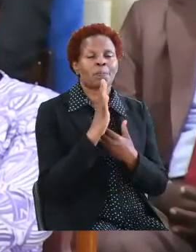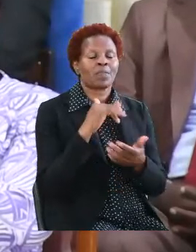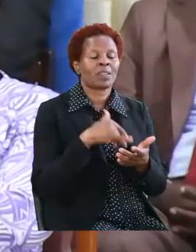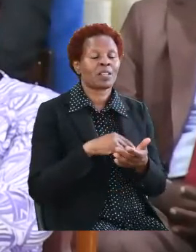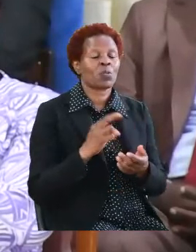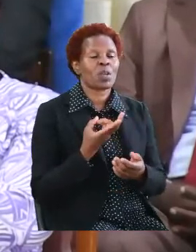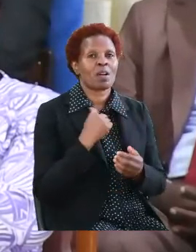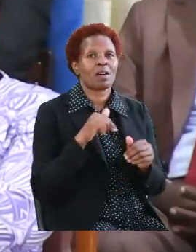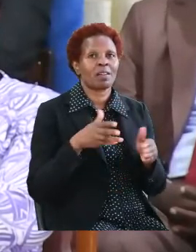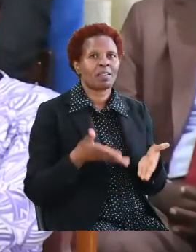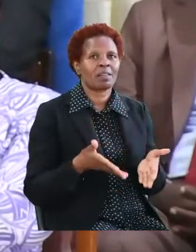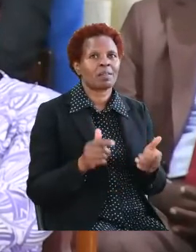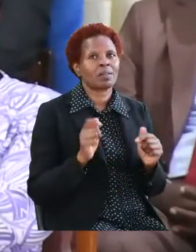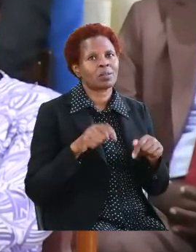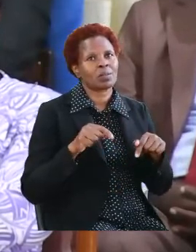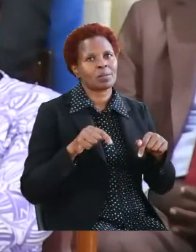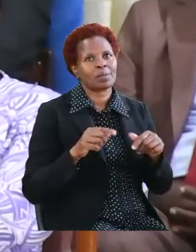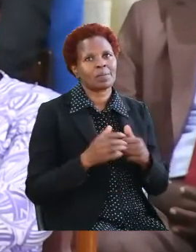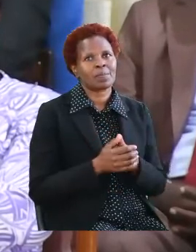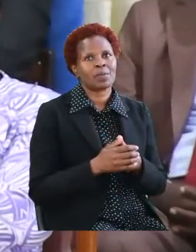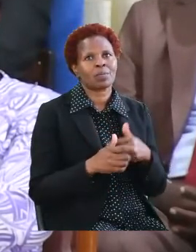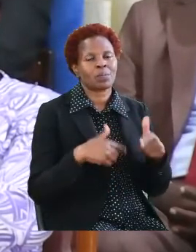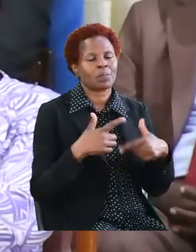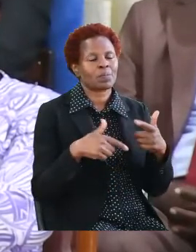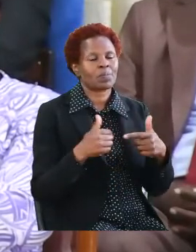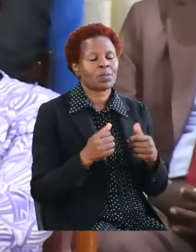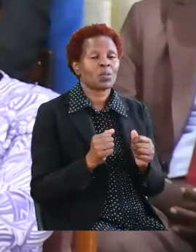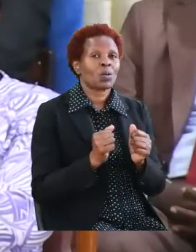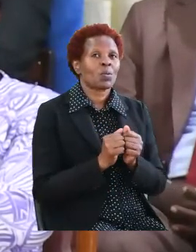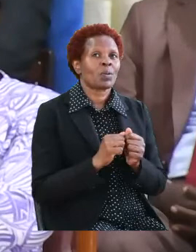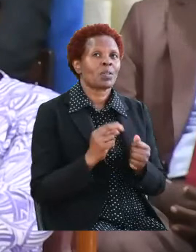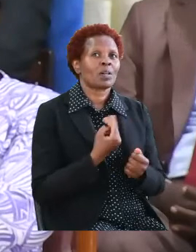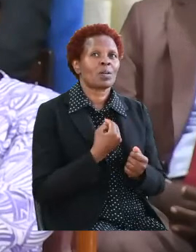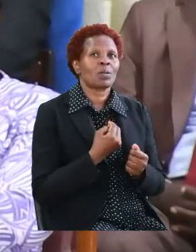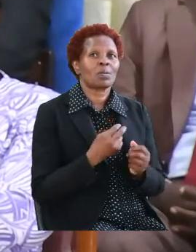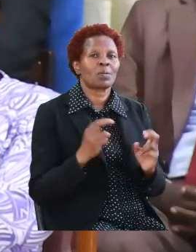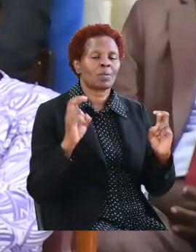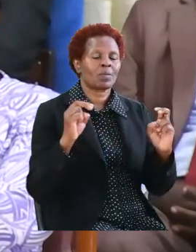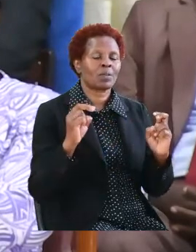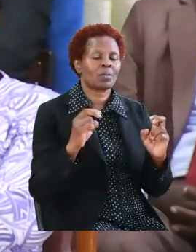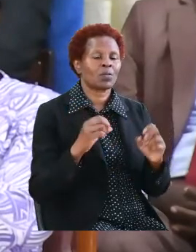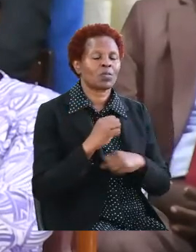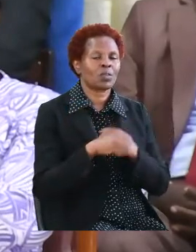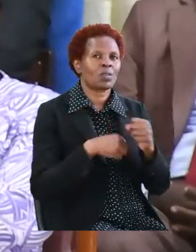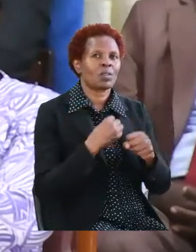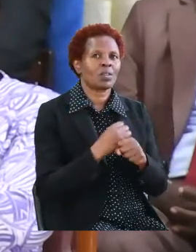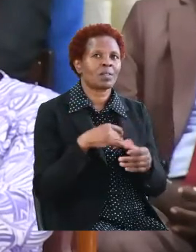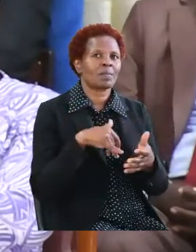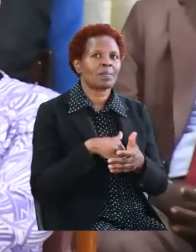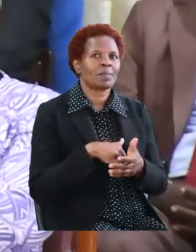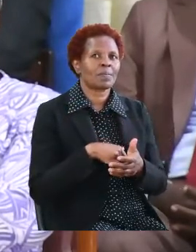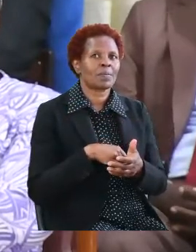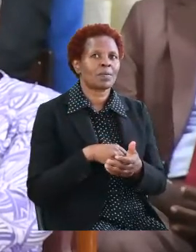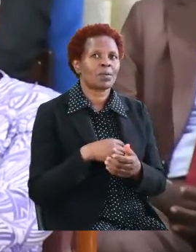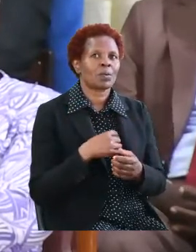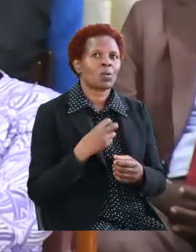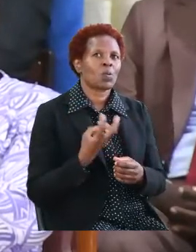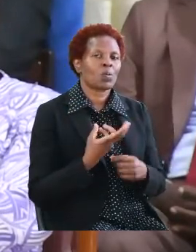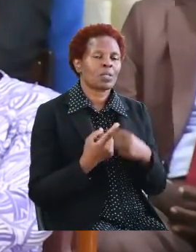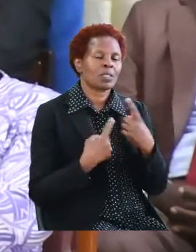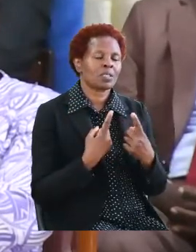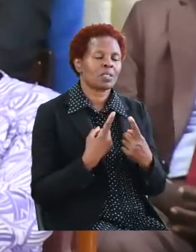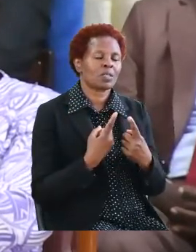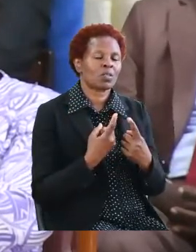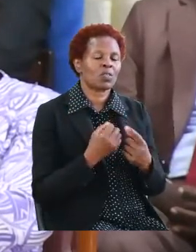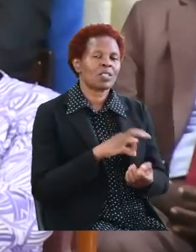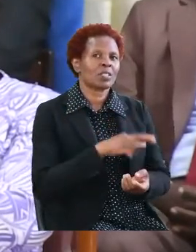we are there today. We continue with our year's theme that we are saying, or the Spirit